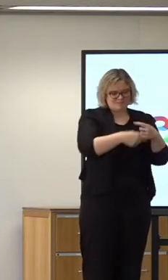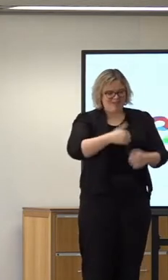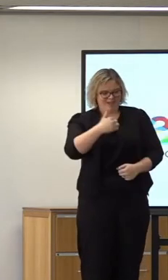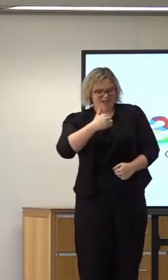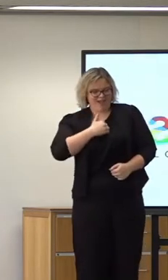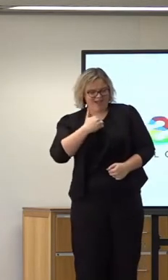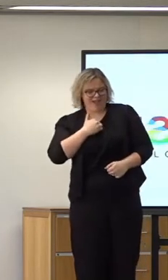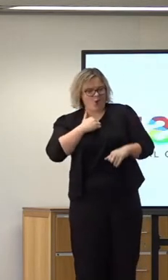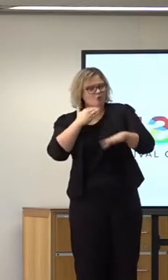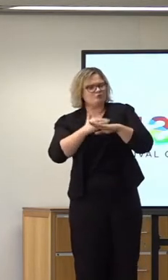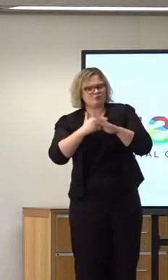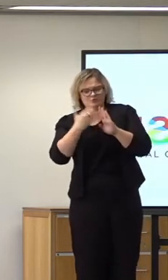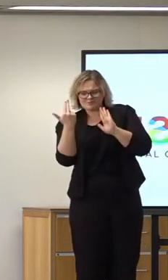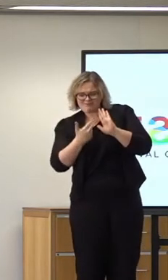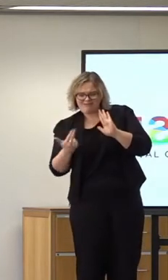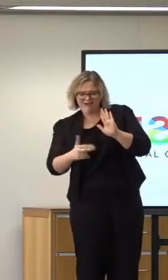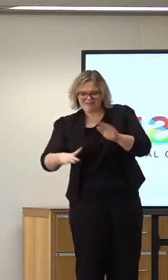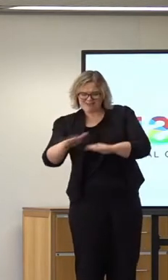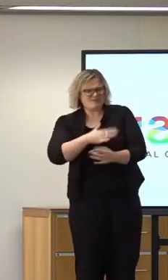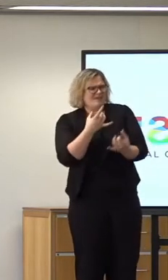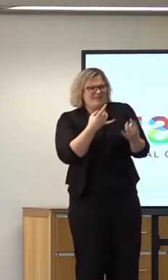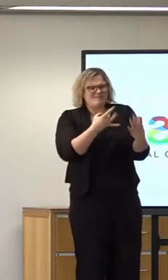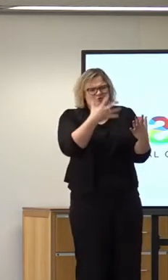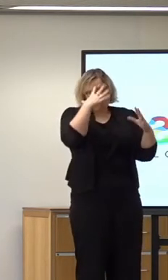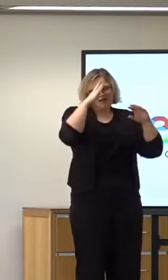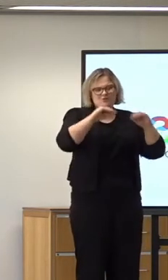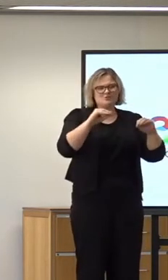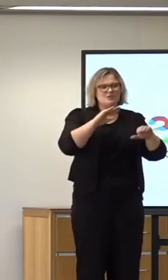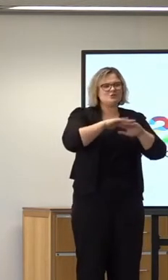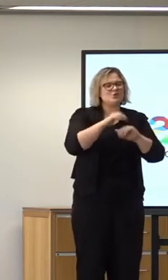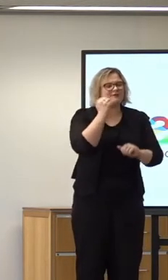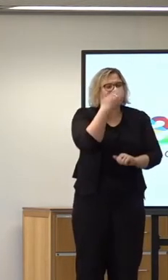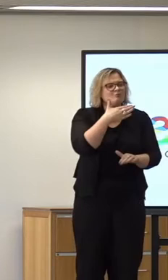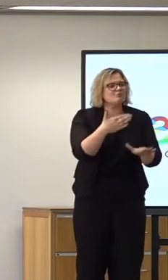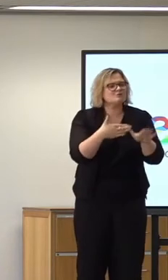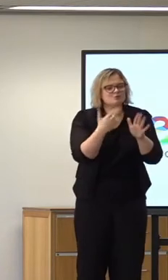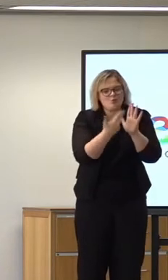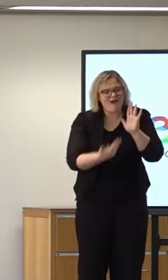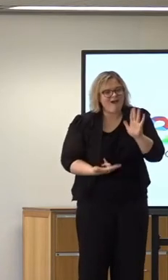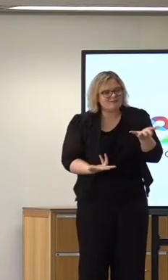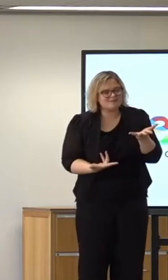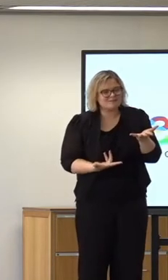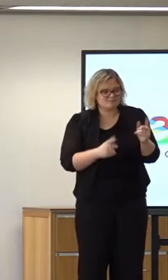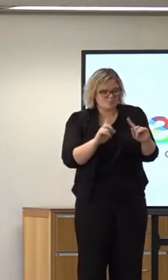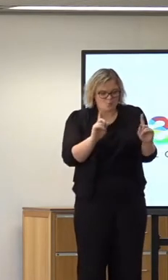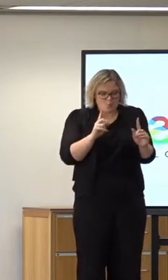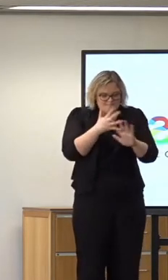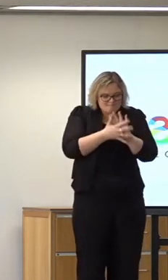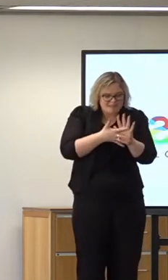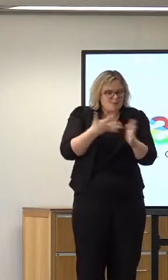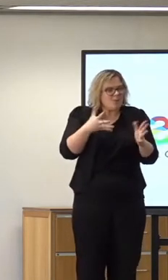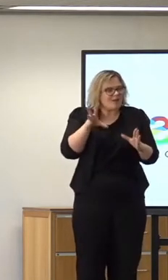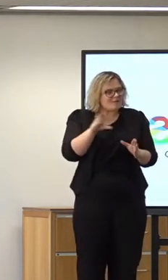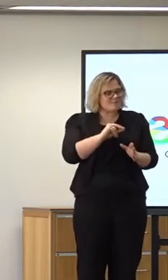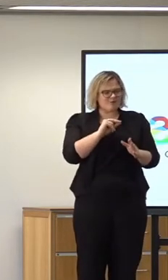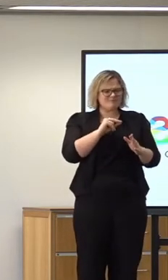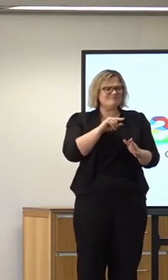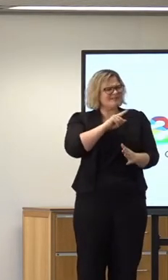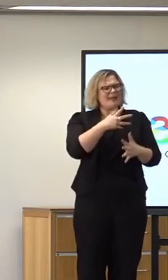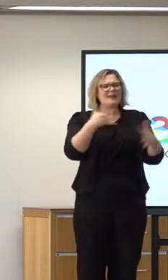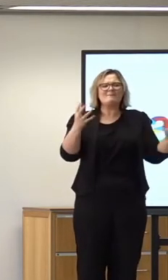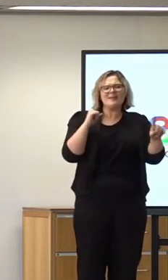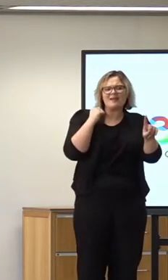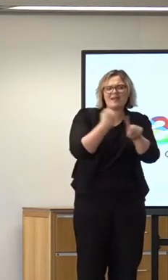actually have no education when it comes to Aboriginal art, what it is or where it comes from. And the ramifications of this